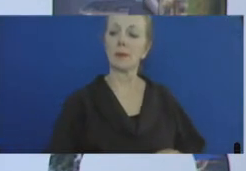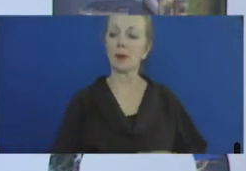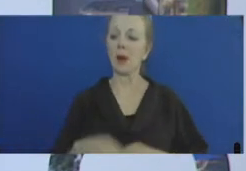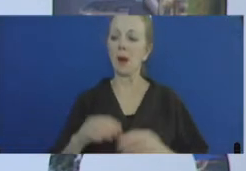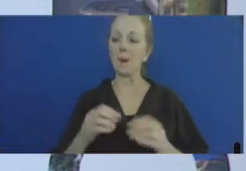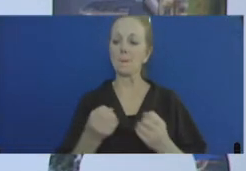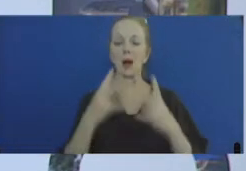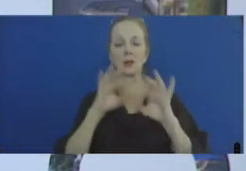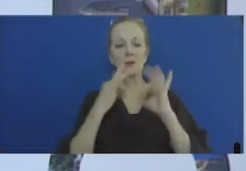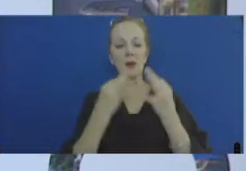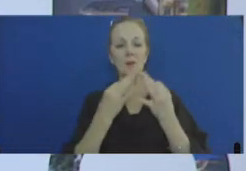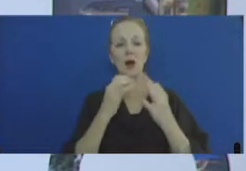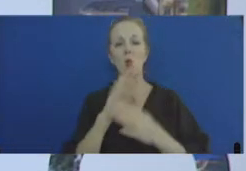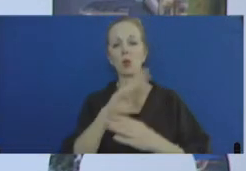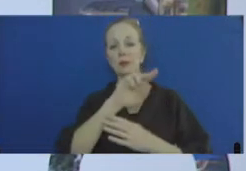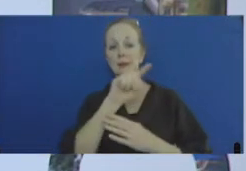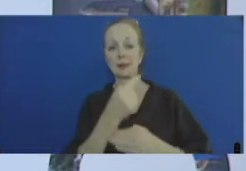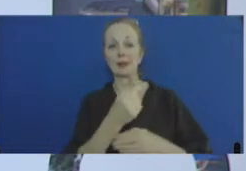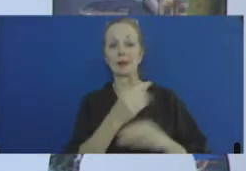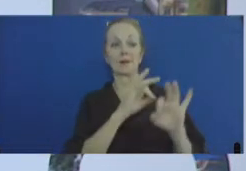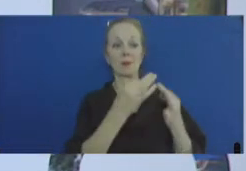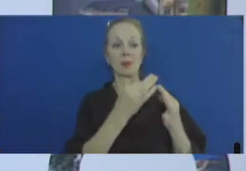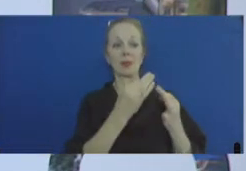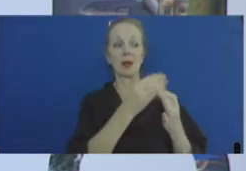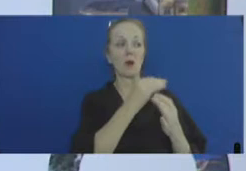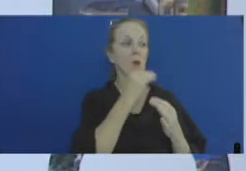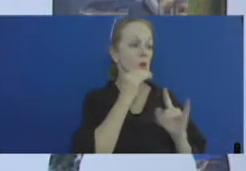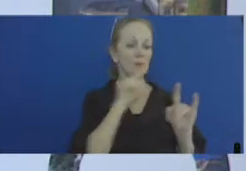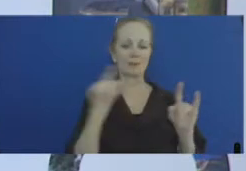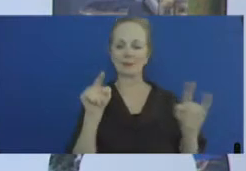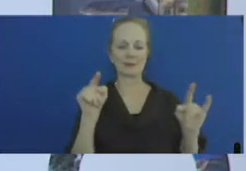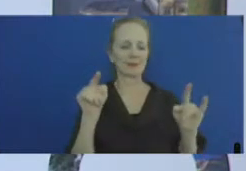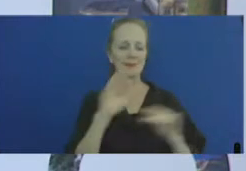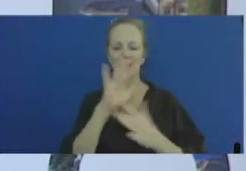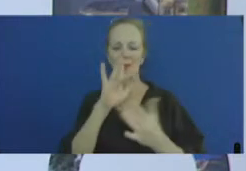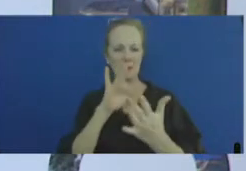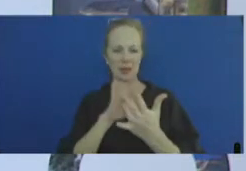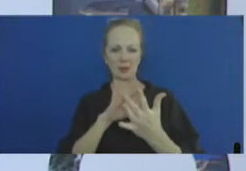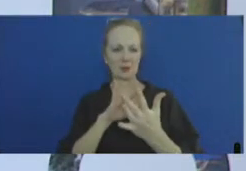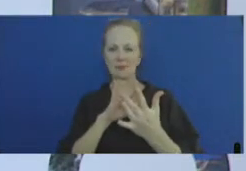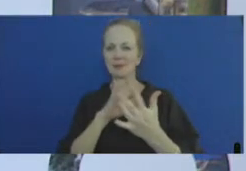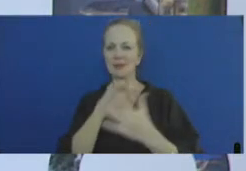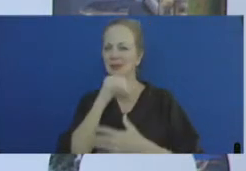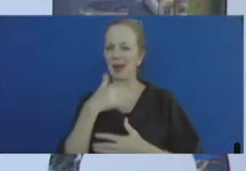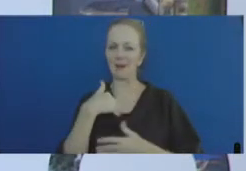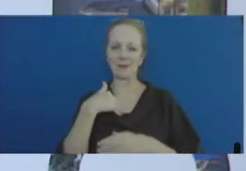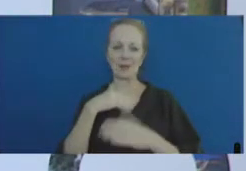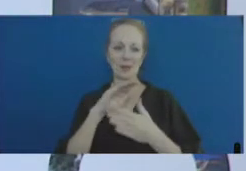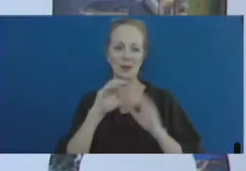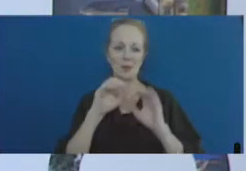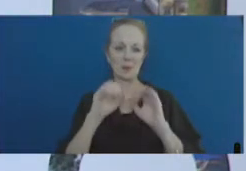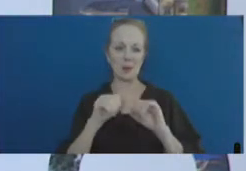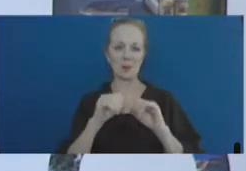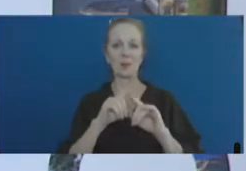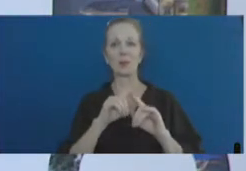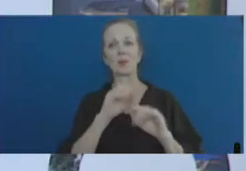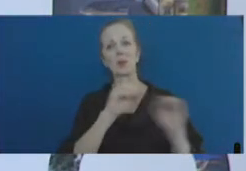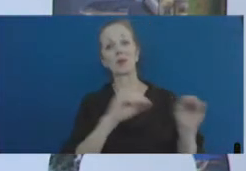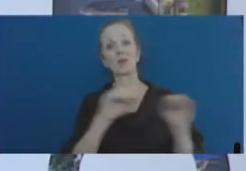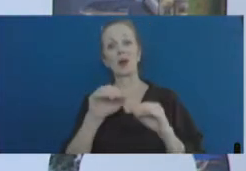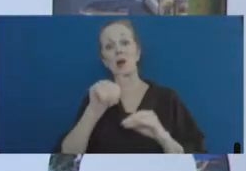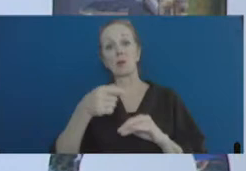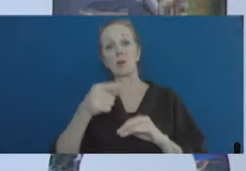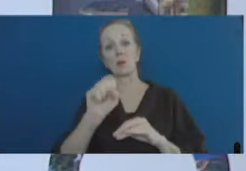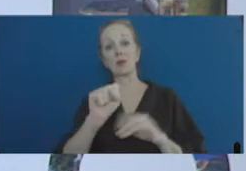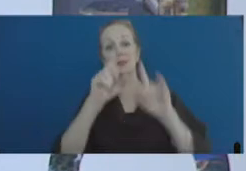that they may want something in between. So, but we didn't have that ability. So people were going to apartments. So it's a number